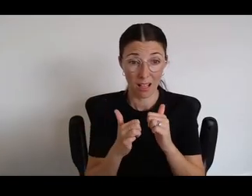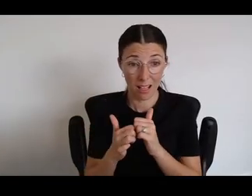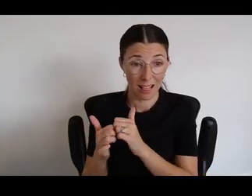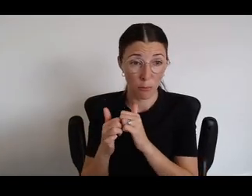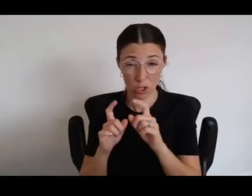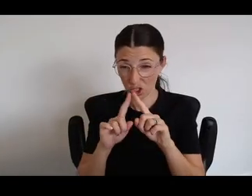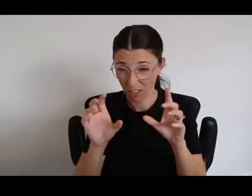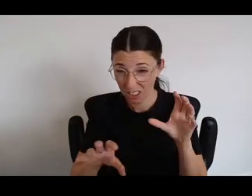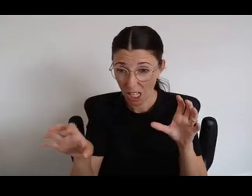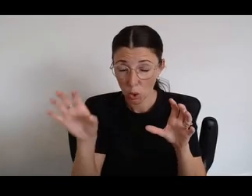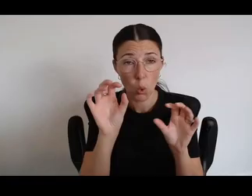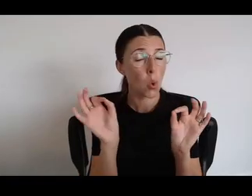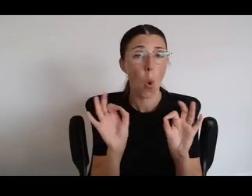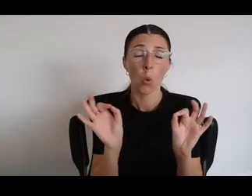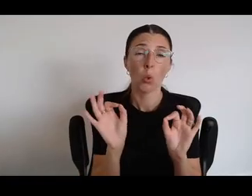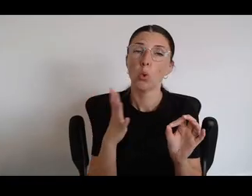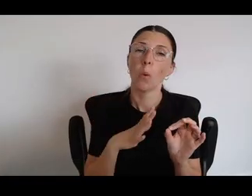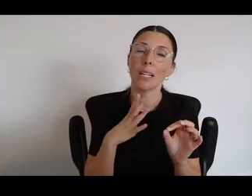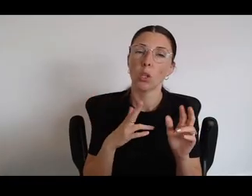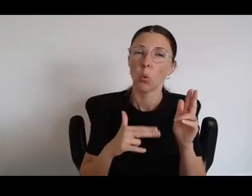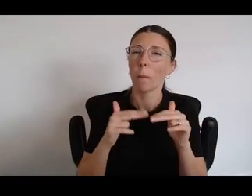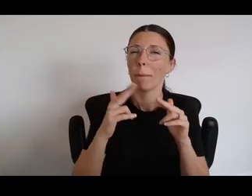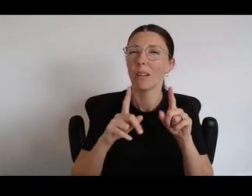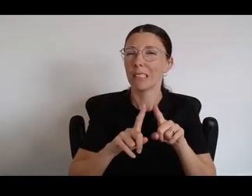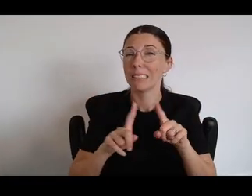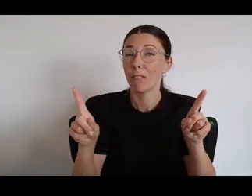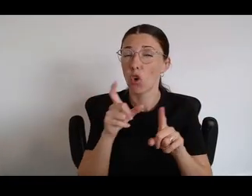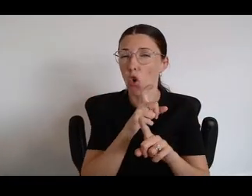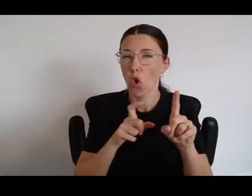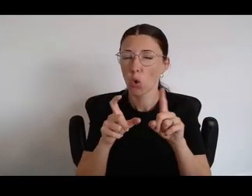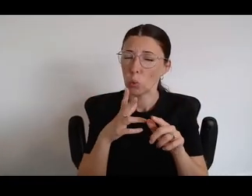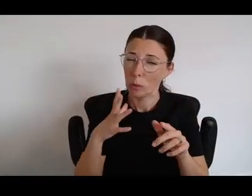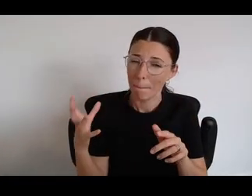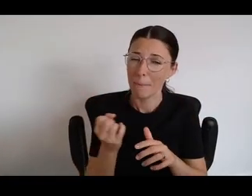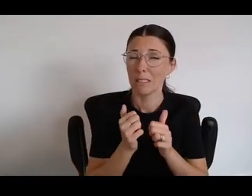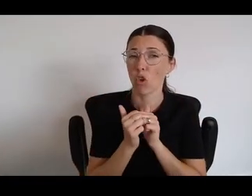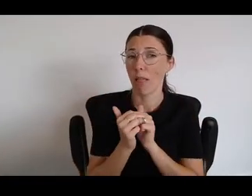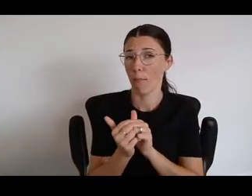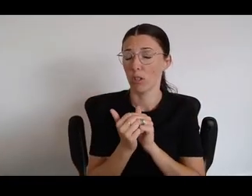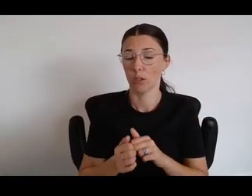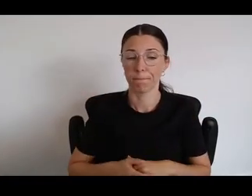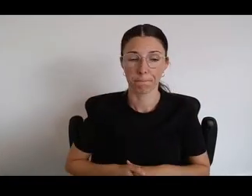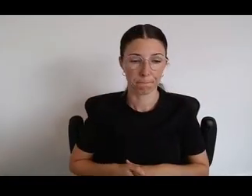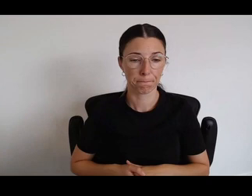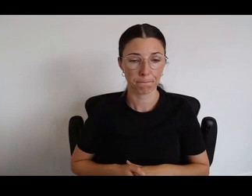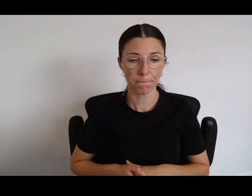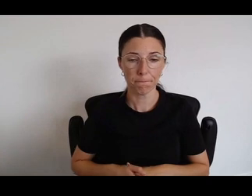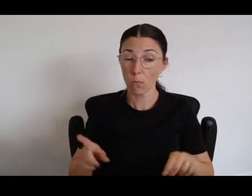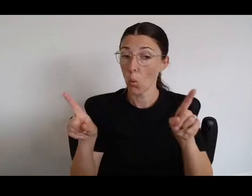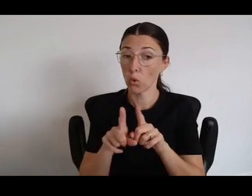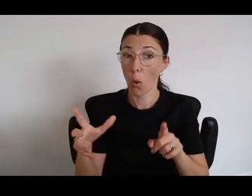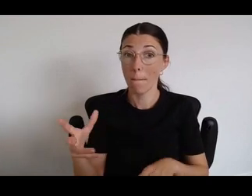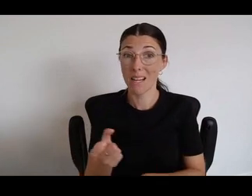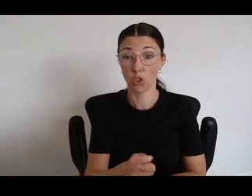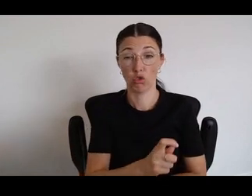here. So we need to build this different culture of collaboration if we want to do this. The other one is that we need to learn to trust people more. And this comes, I'm